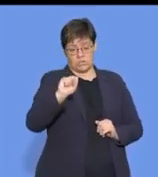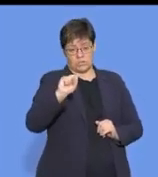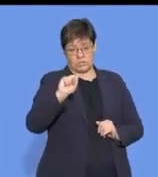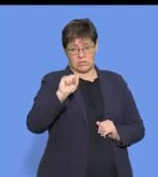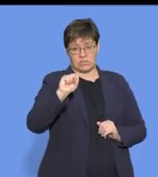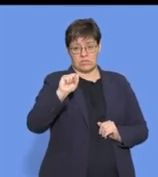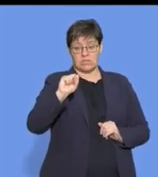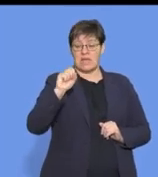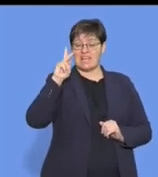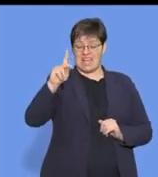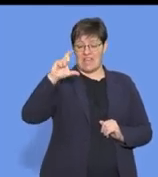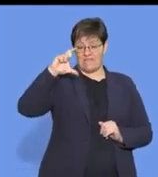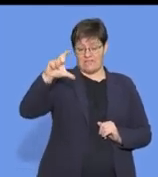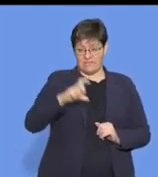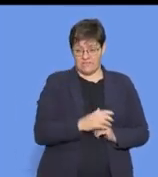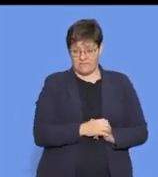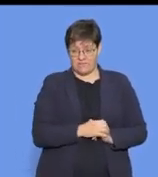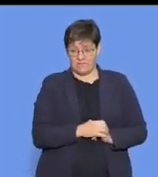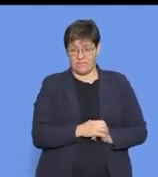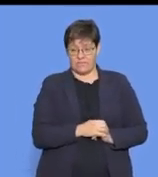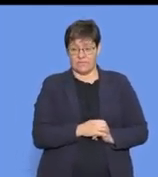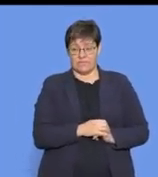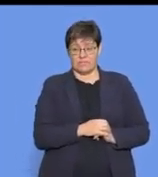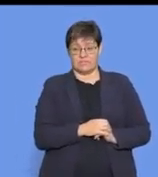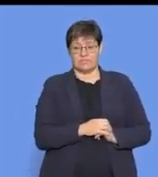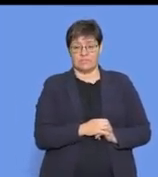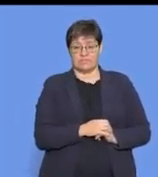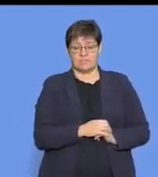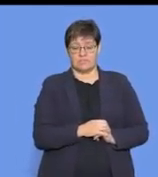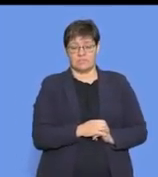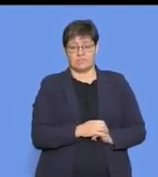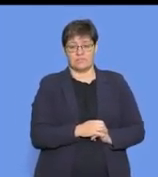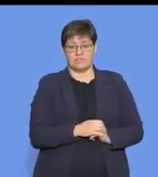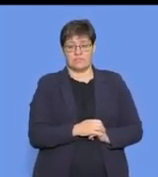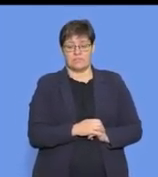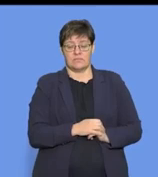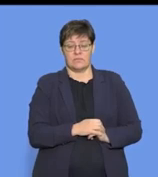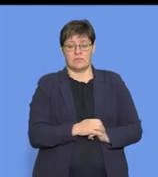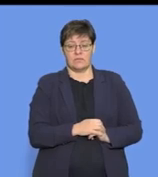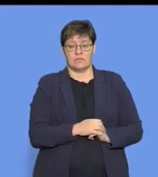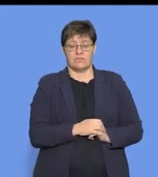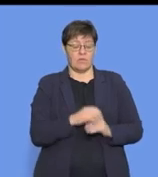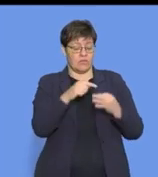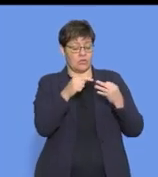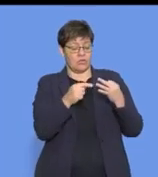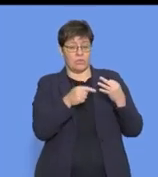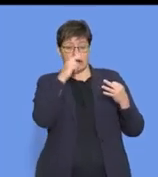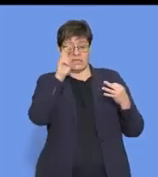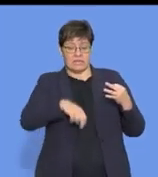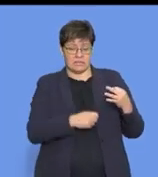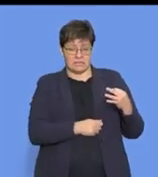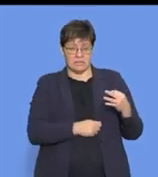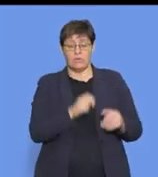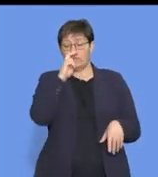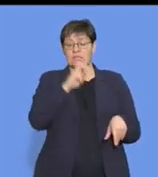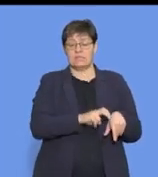And because we started off with K, we have to end with the angle K. So what three things do we need?